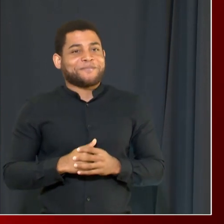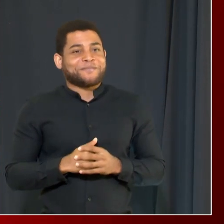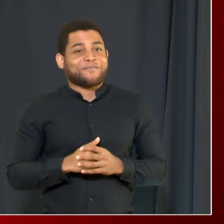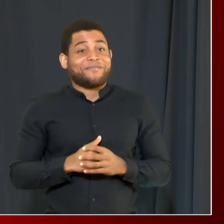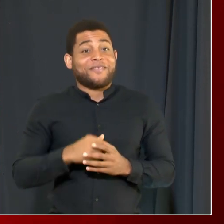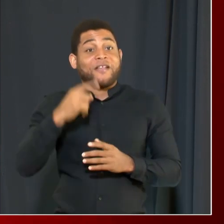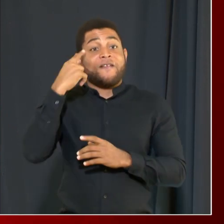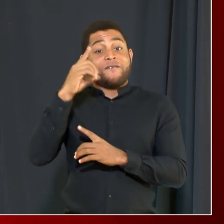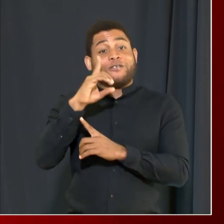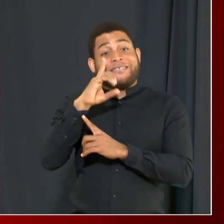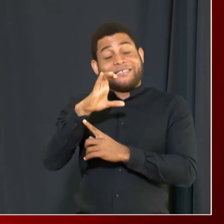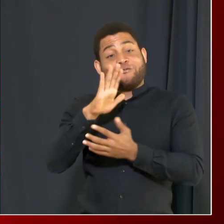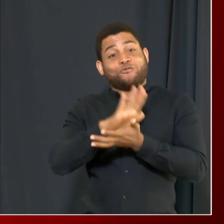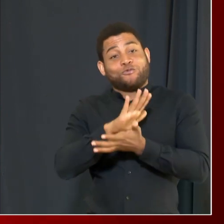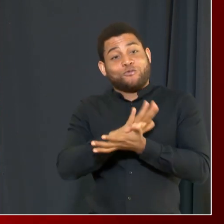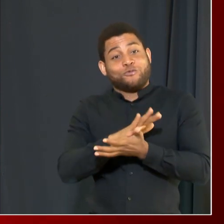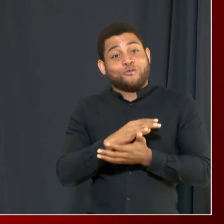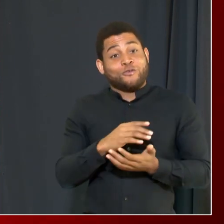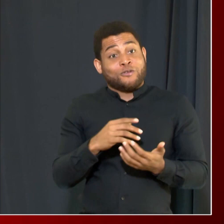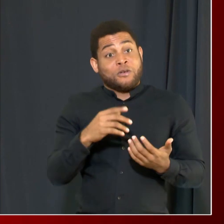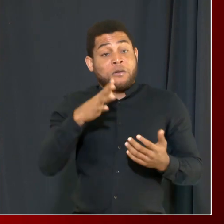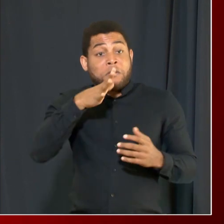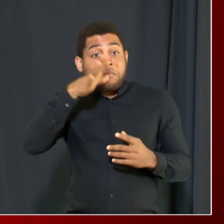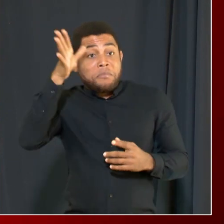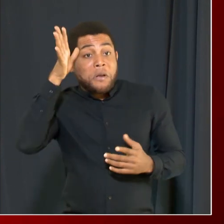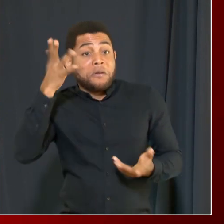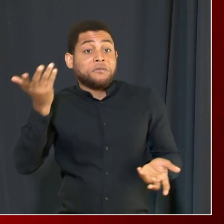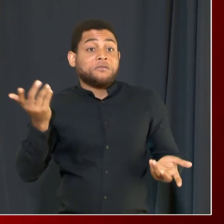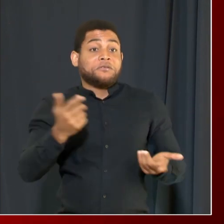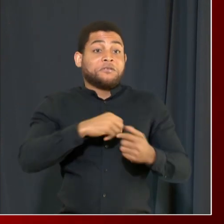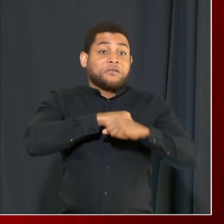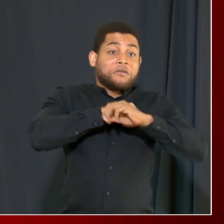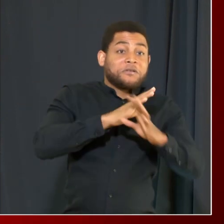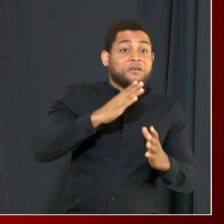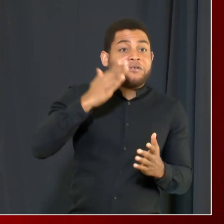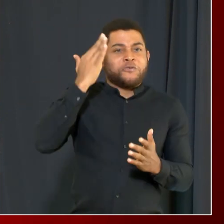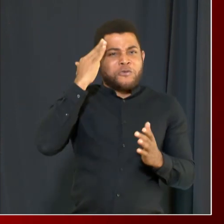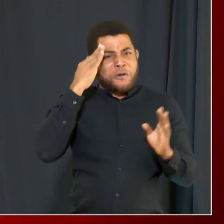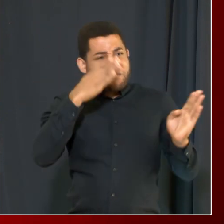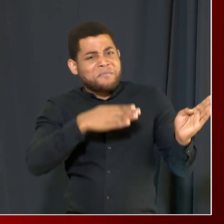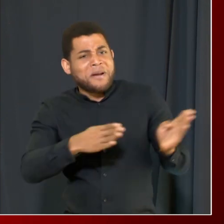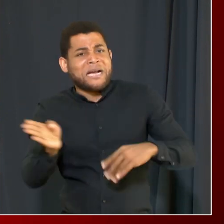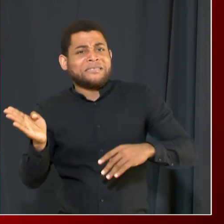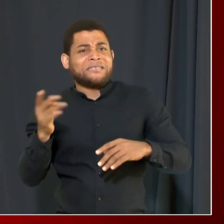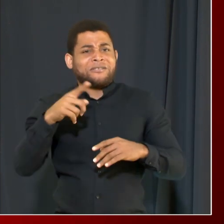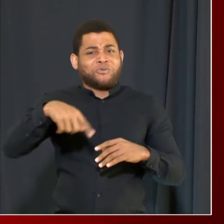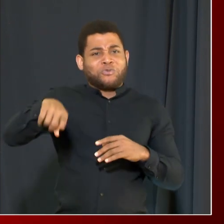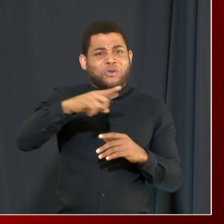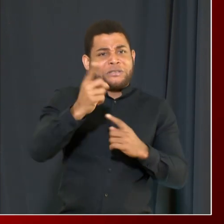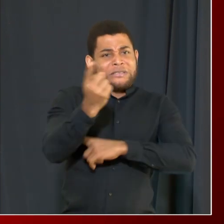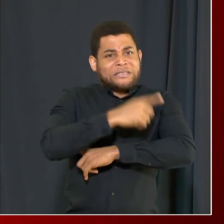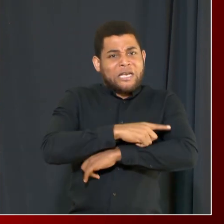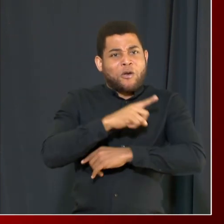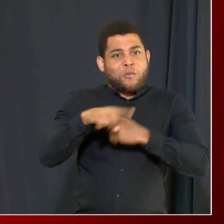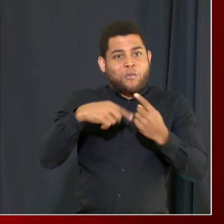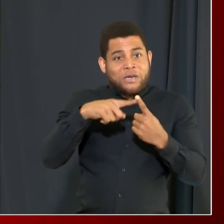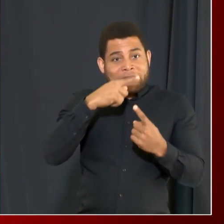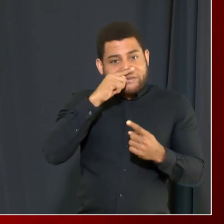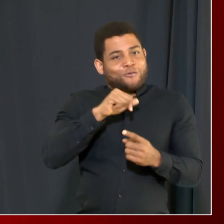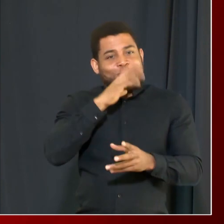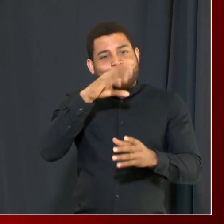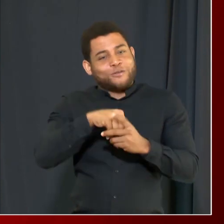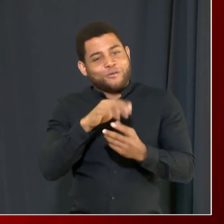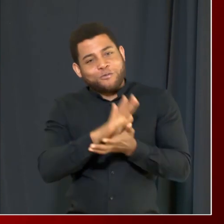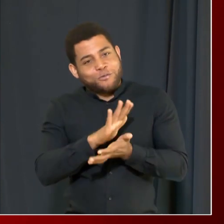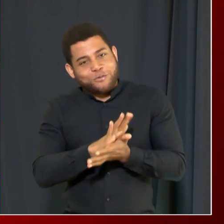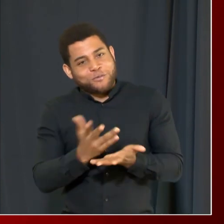Schools so that parents and guardians can plan for those days where the kids won't be in school.